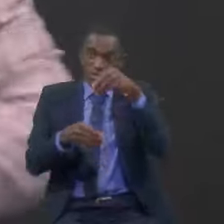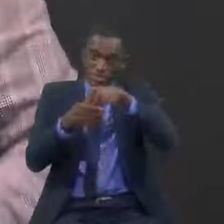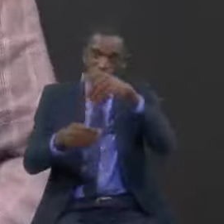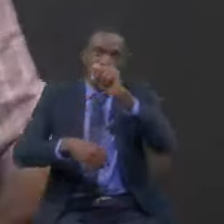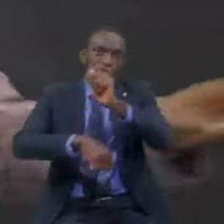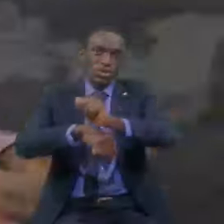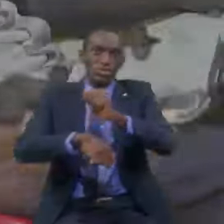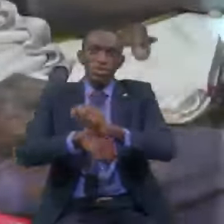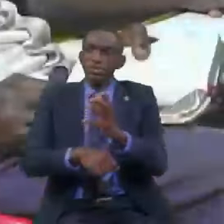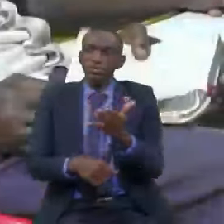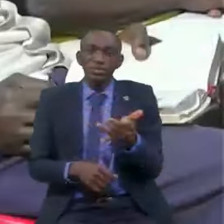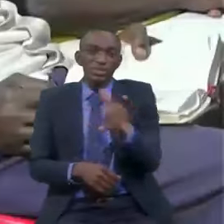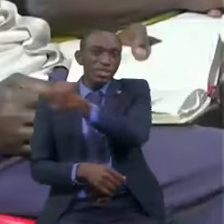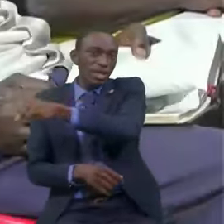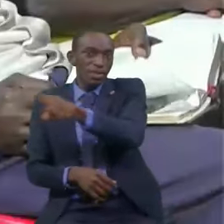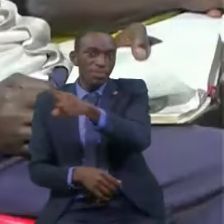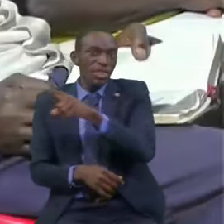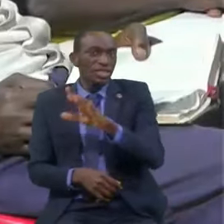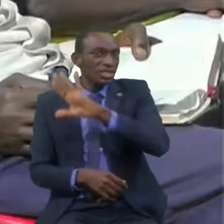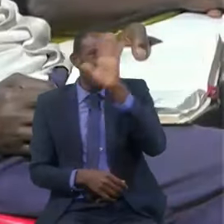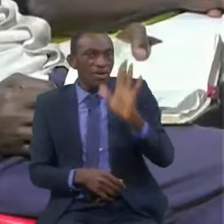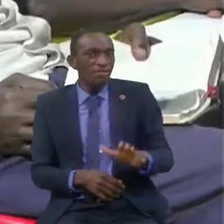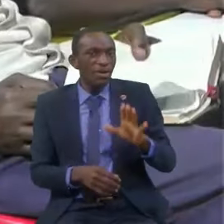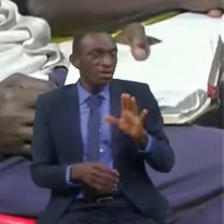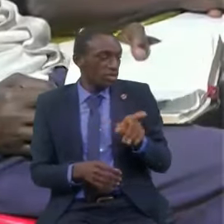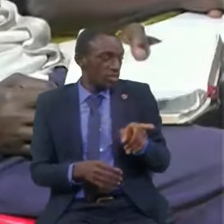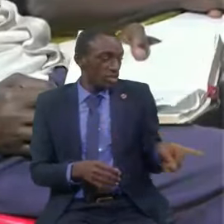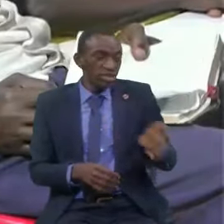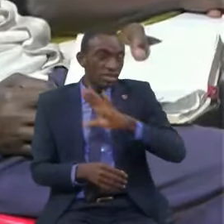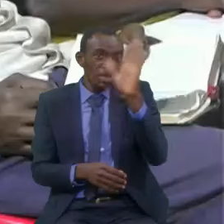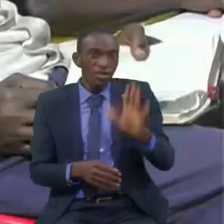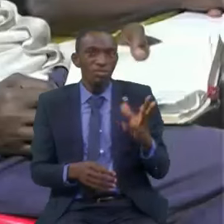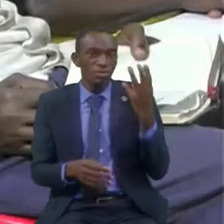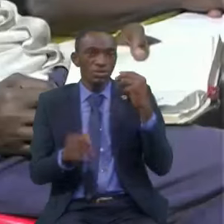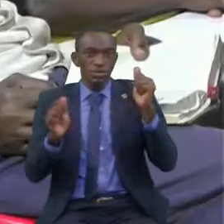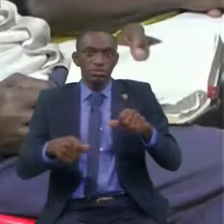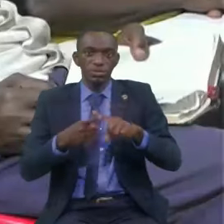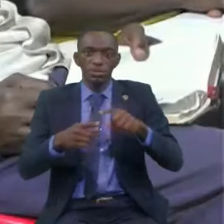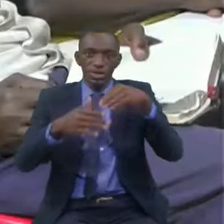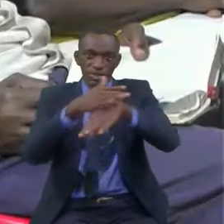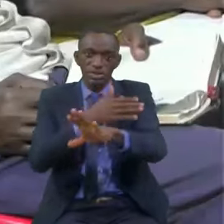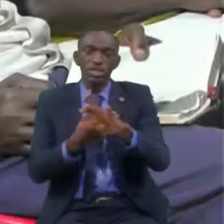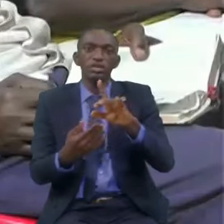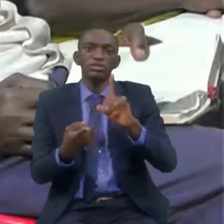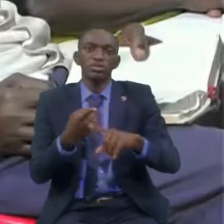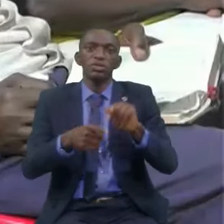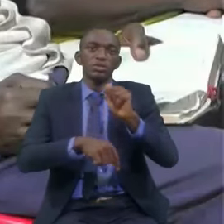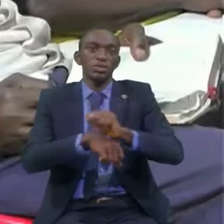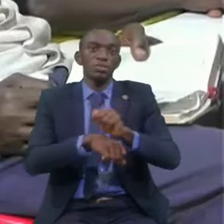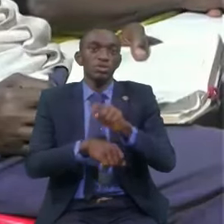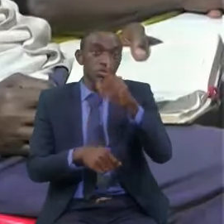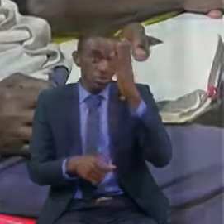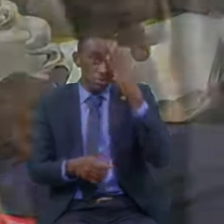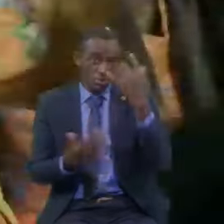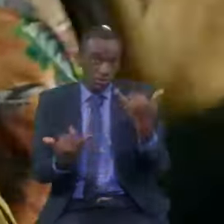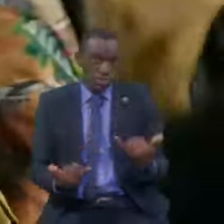never been able to enter into the temple. You know, tonight the Lord will